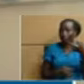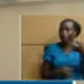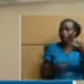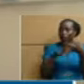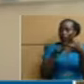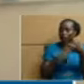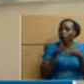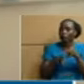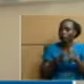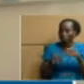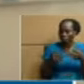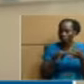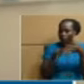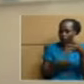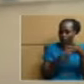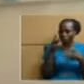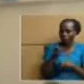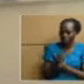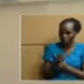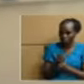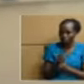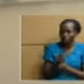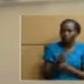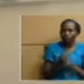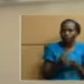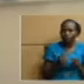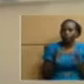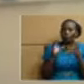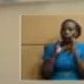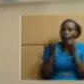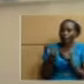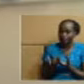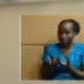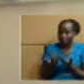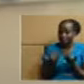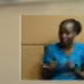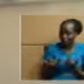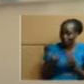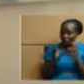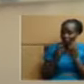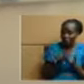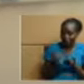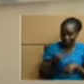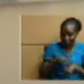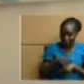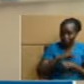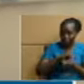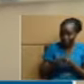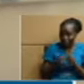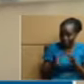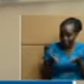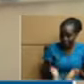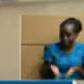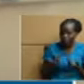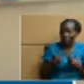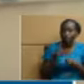people or three entities. Look for the community right now in this during this pandemic. We